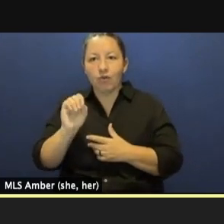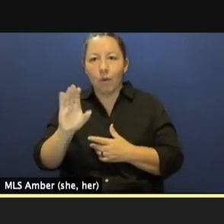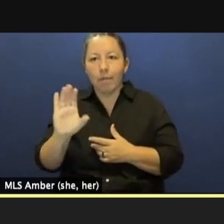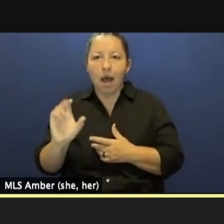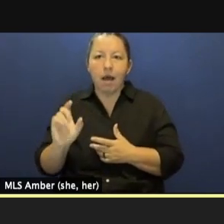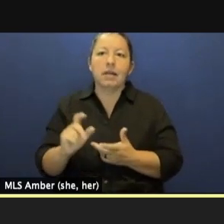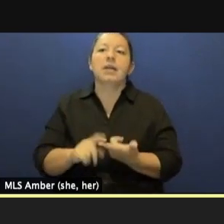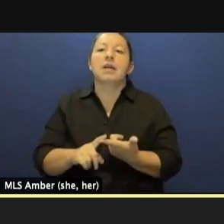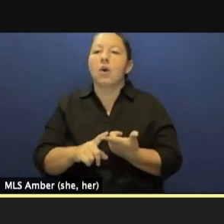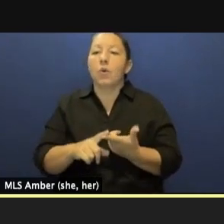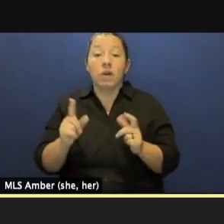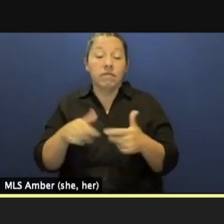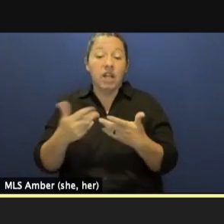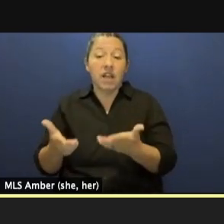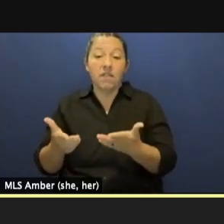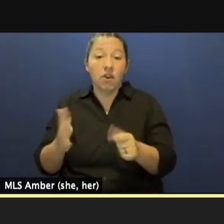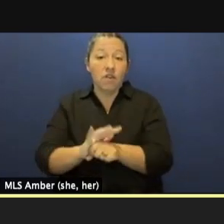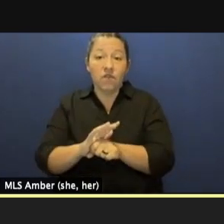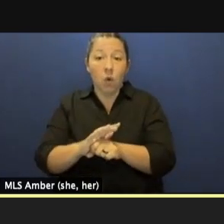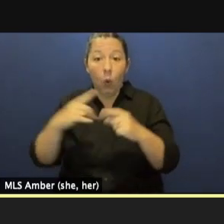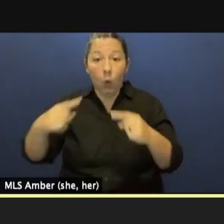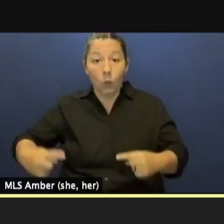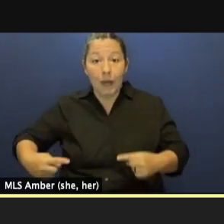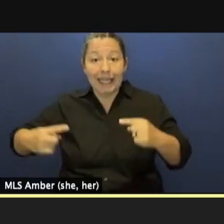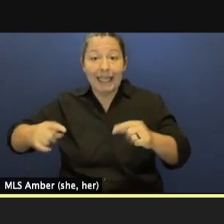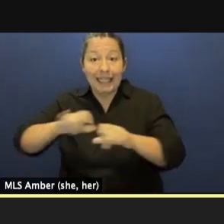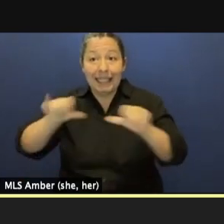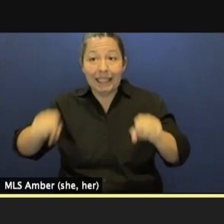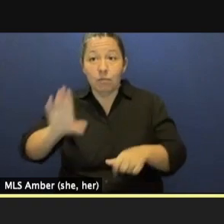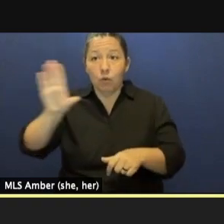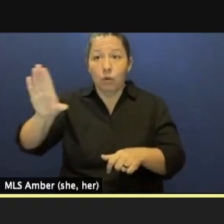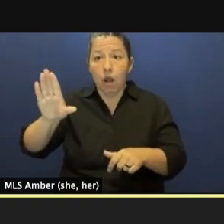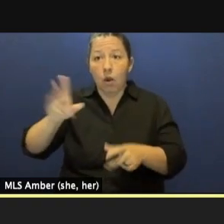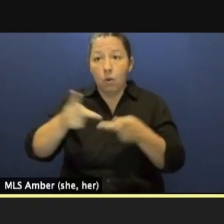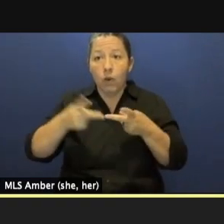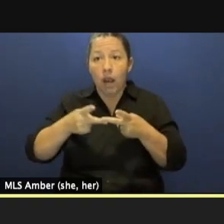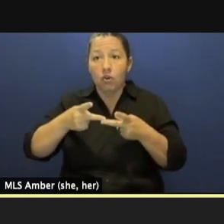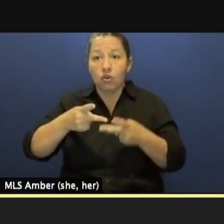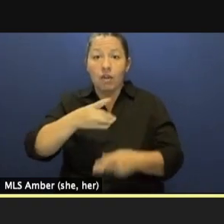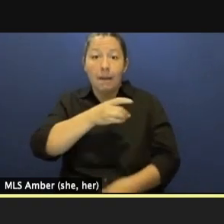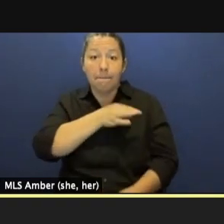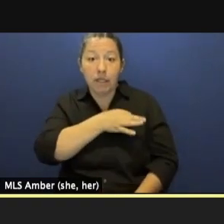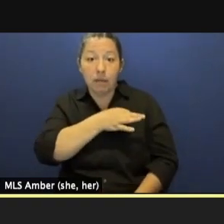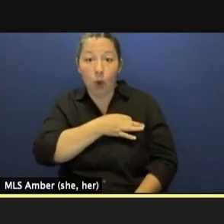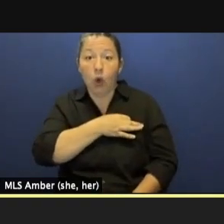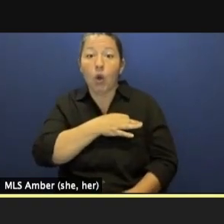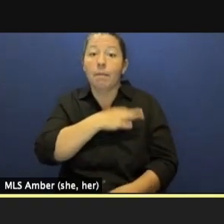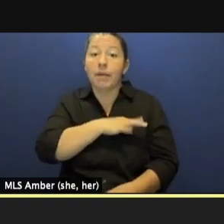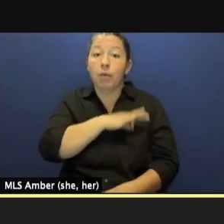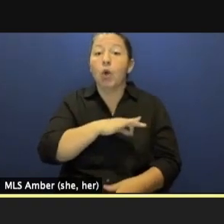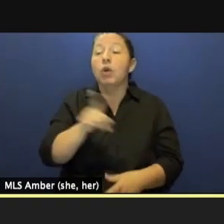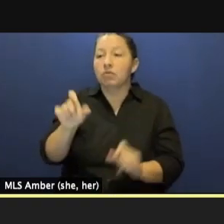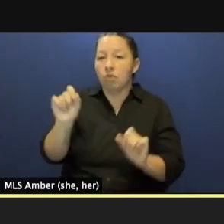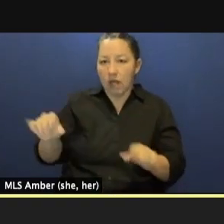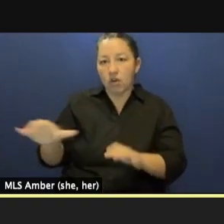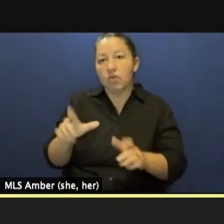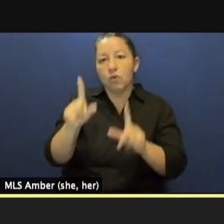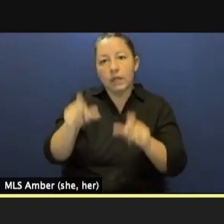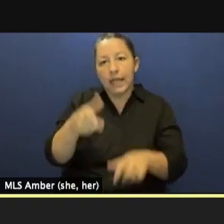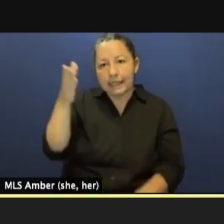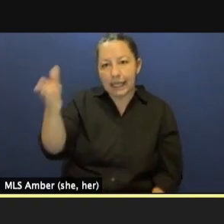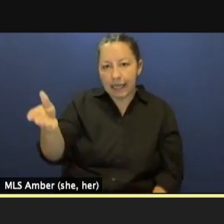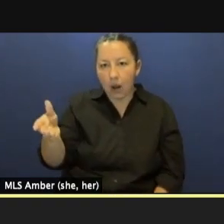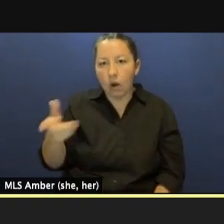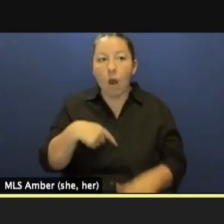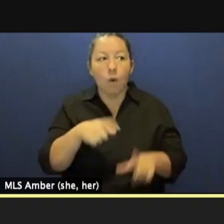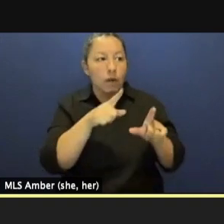wheel system up to them, up to their location in Pittsburgh, so that they could do testing there while we're simultaneously doing